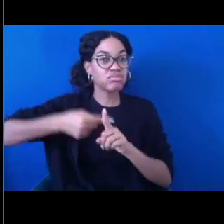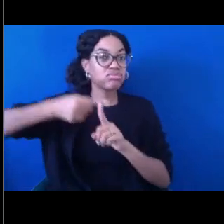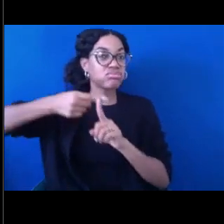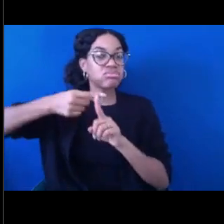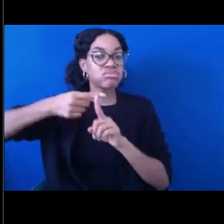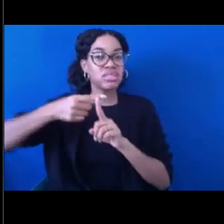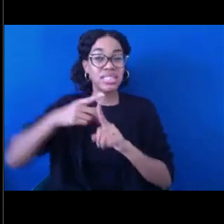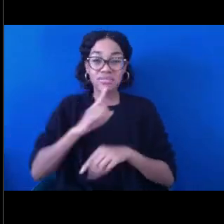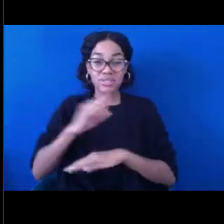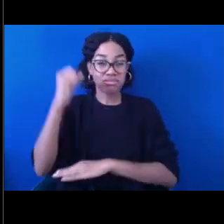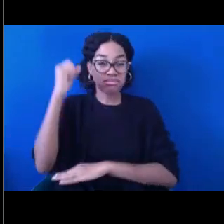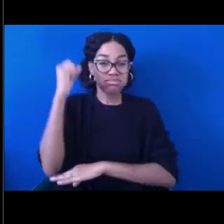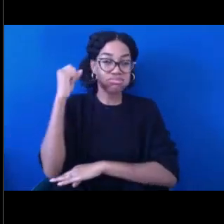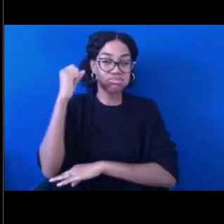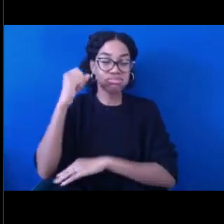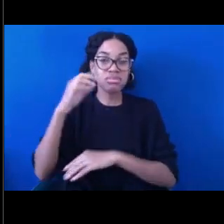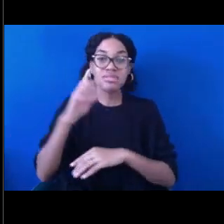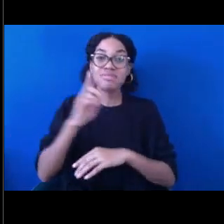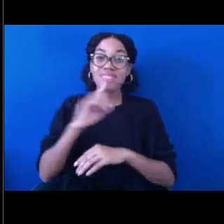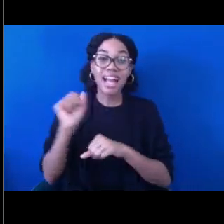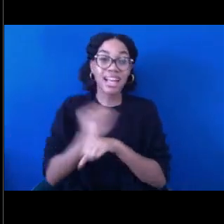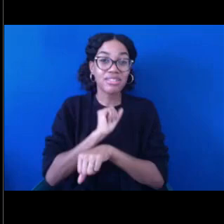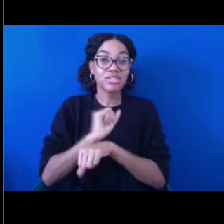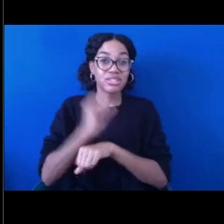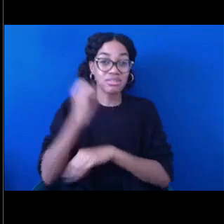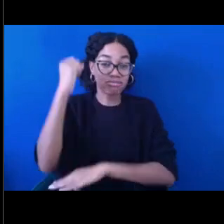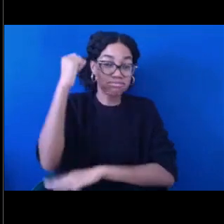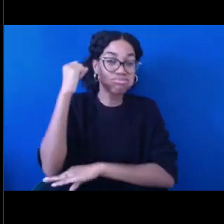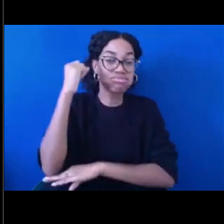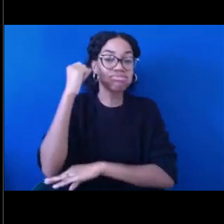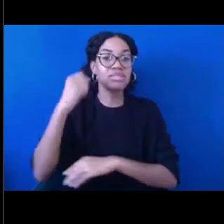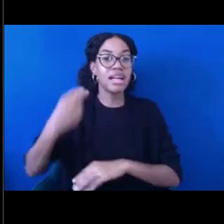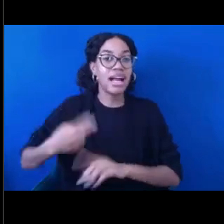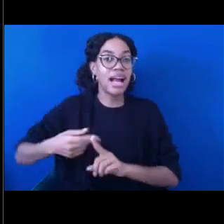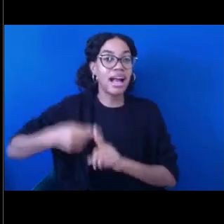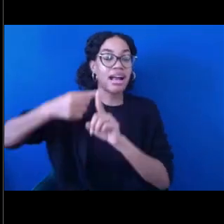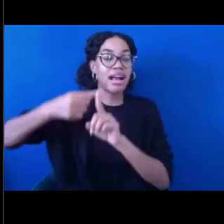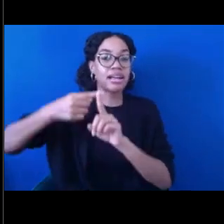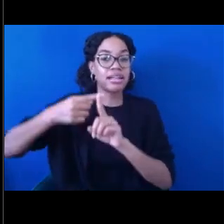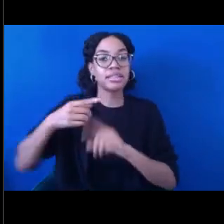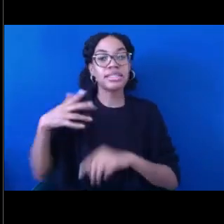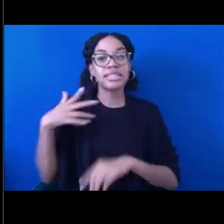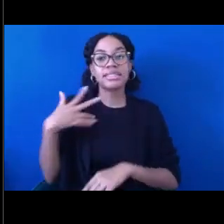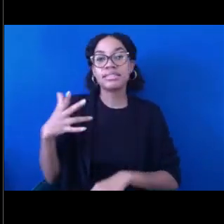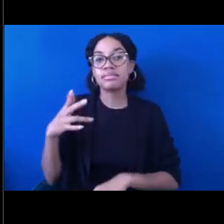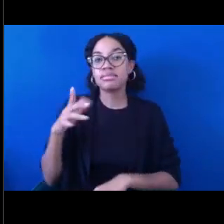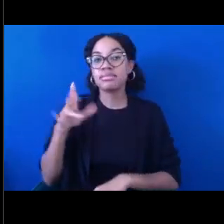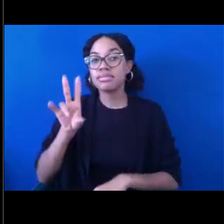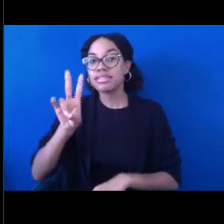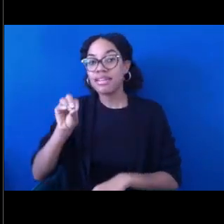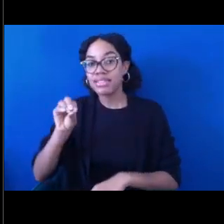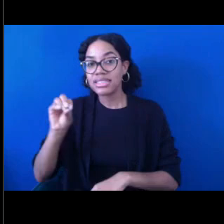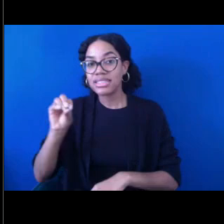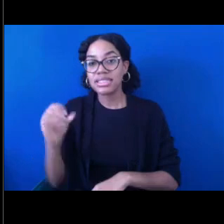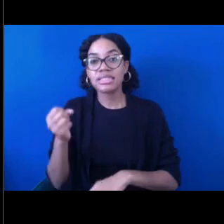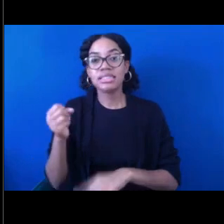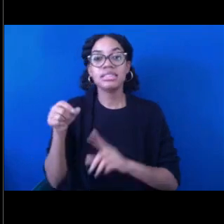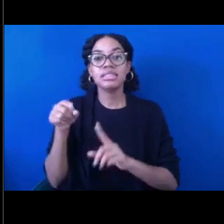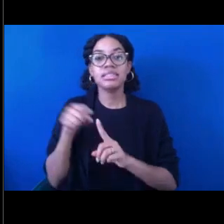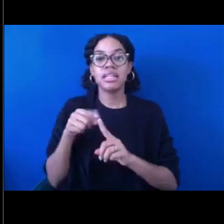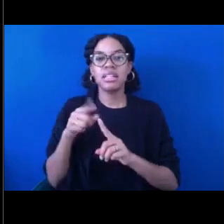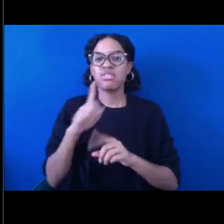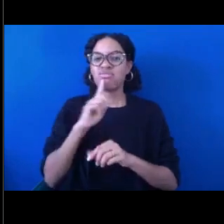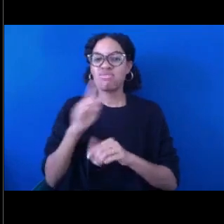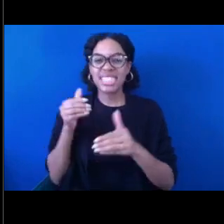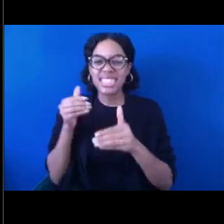record highs, if not broken those highs. Plenty of highs in the mid to upper 70s. We kissed 80 a couple of times in certain